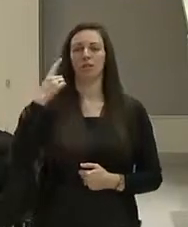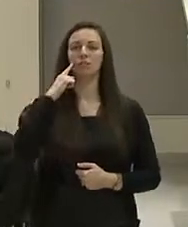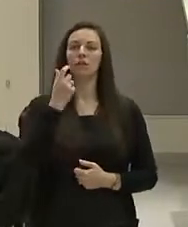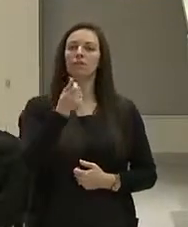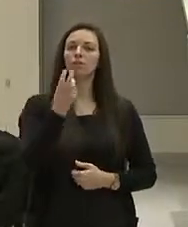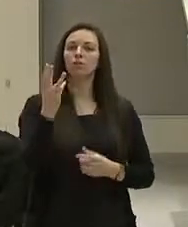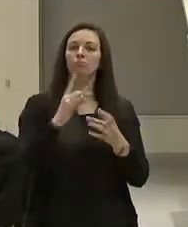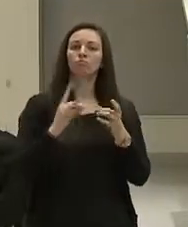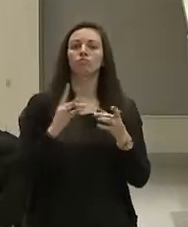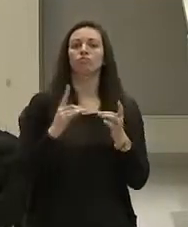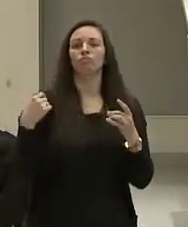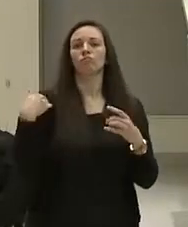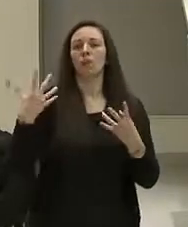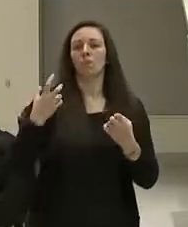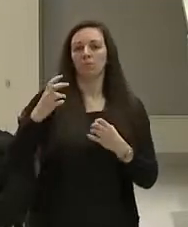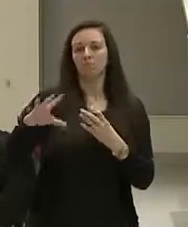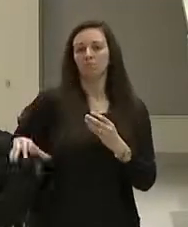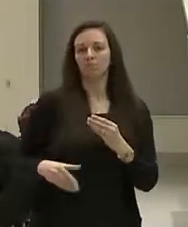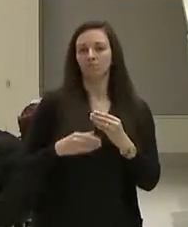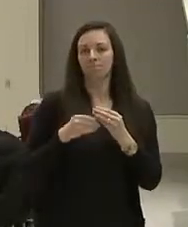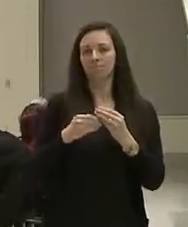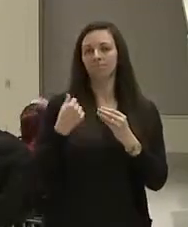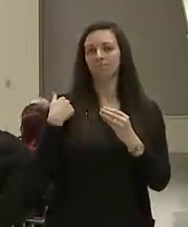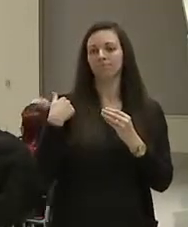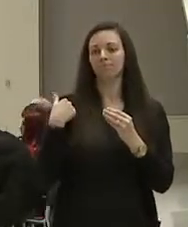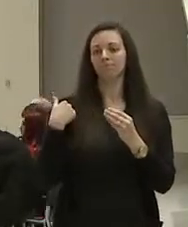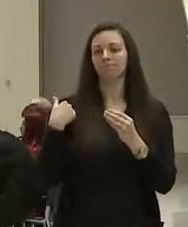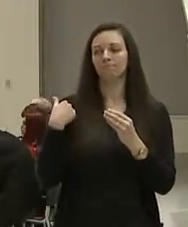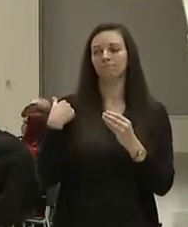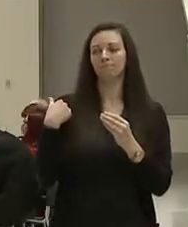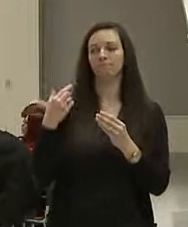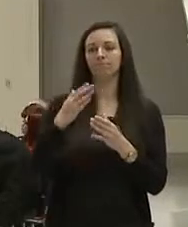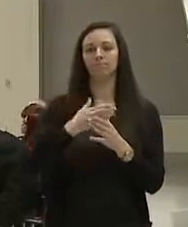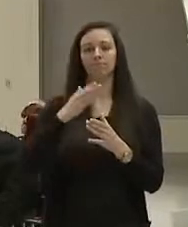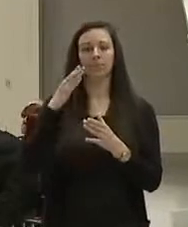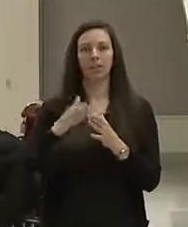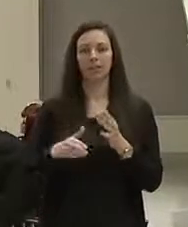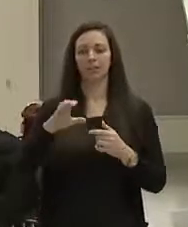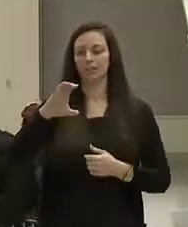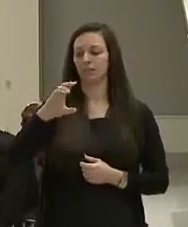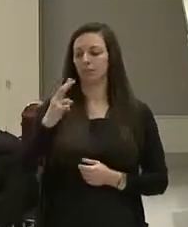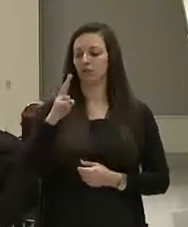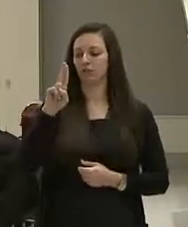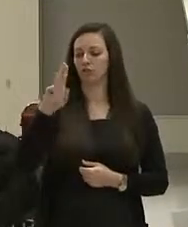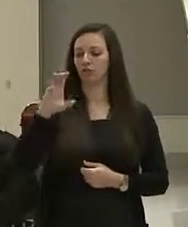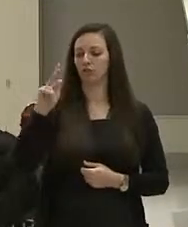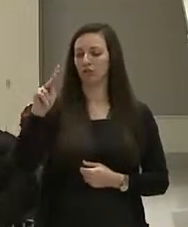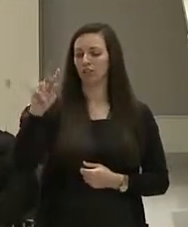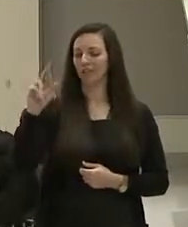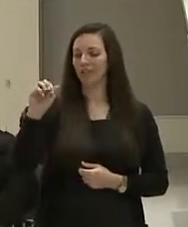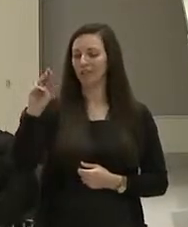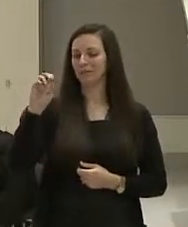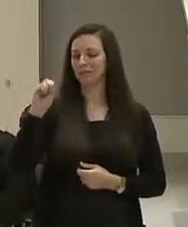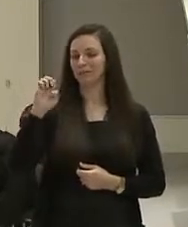of comments that I would add at the end of, as Chuck Ramsey said, a very long day.